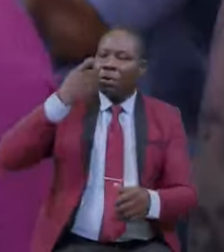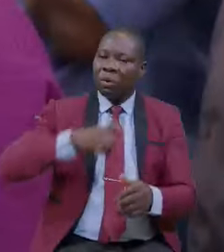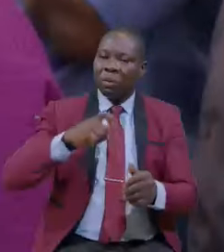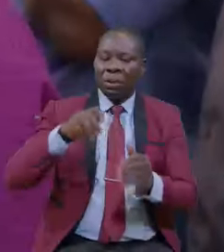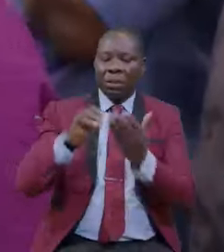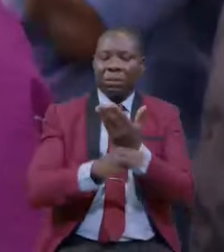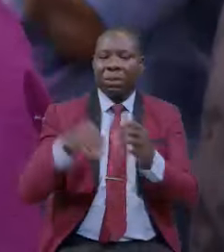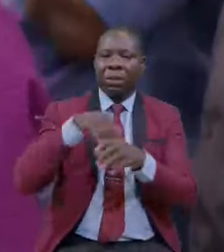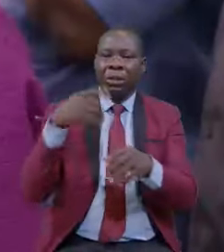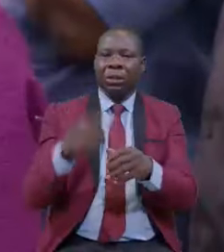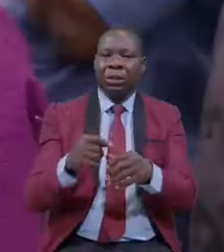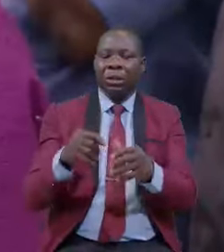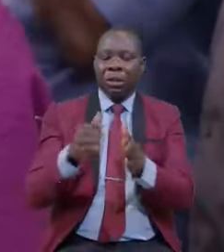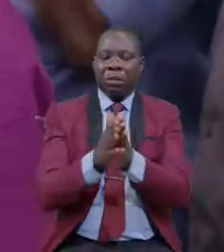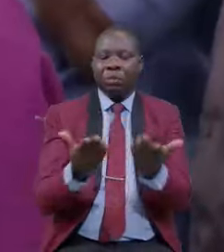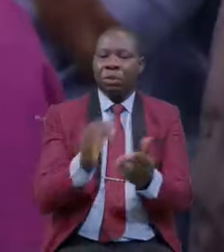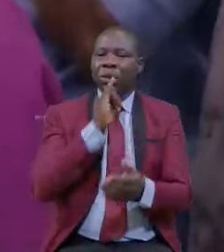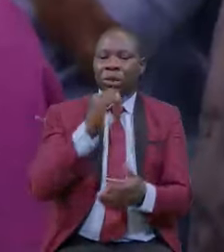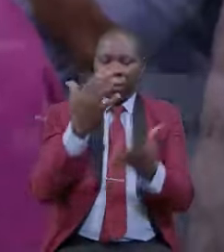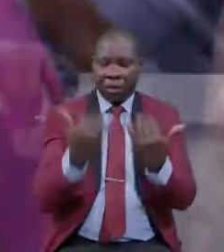is now for you.